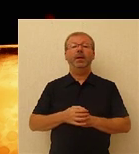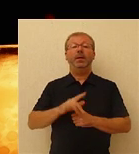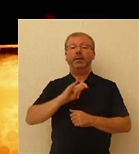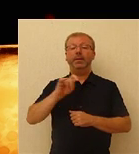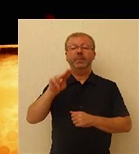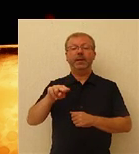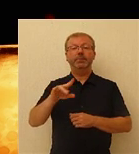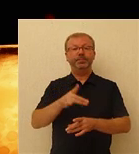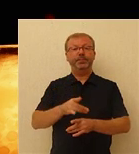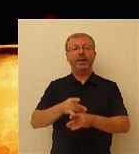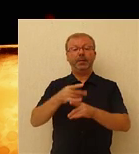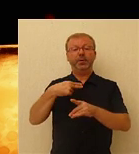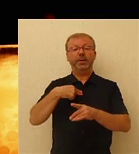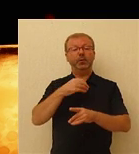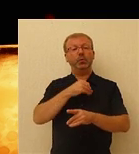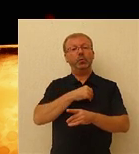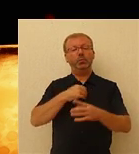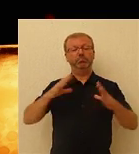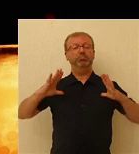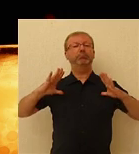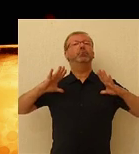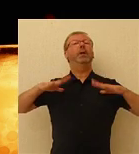It will induce relaxation,